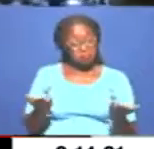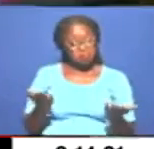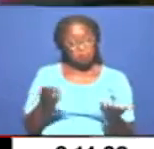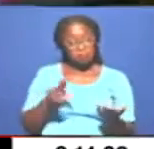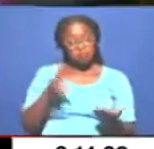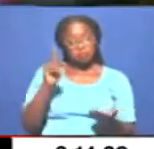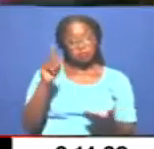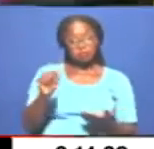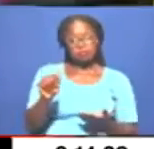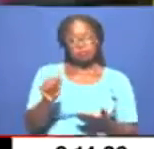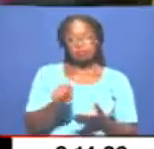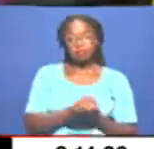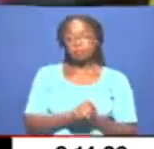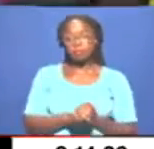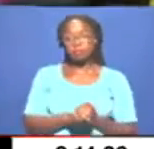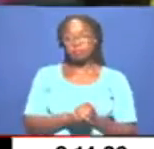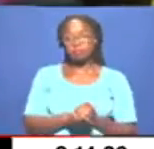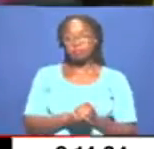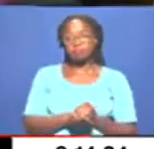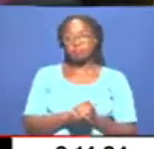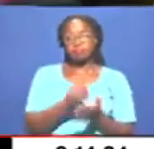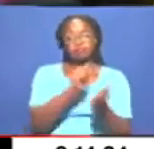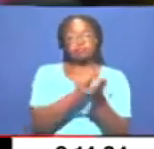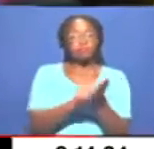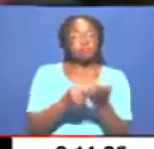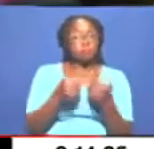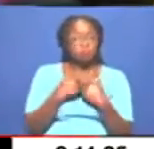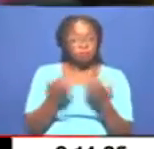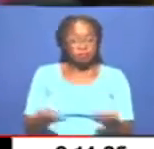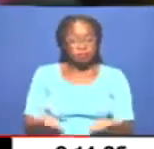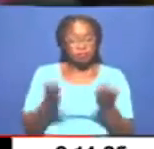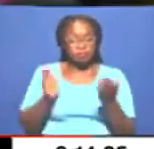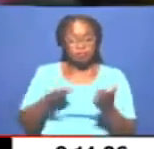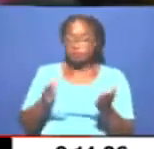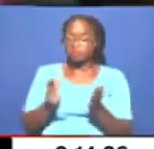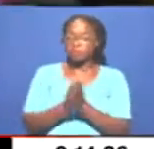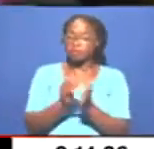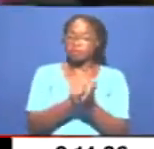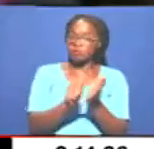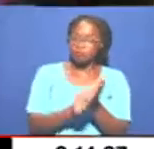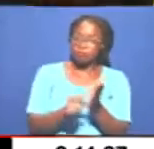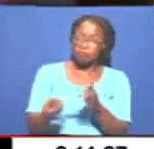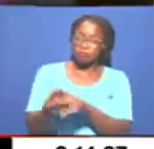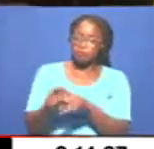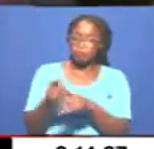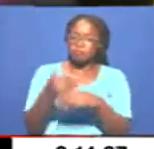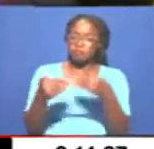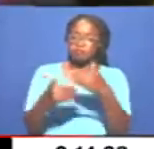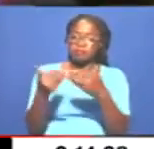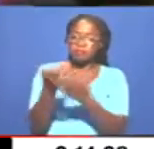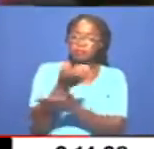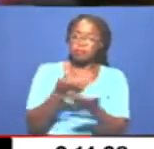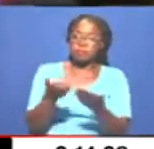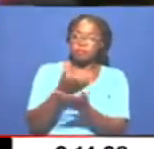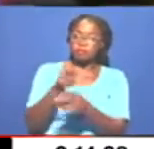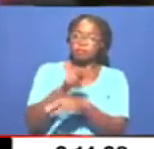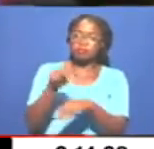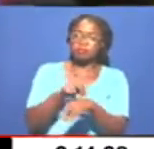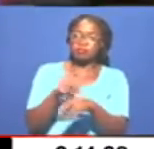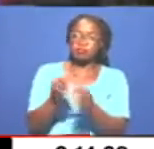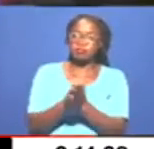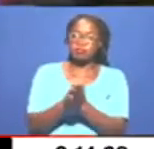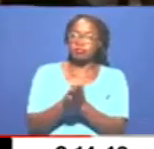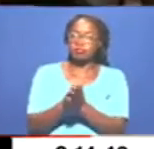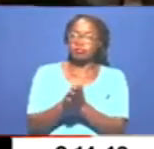UDA. Ana sera za kuinua wamama. Ana sera za kujenga uchumi wa taifa. Huyo